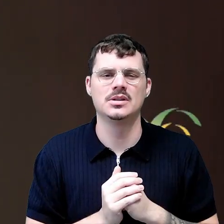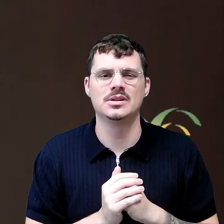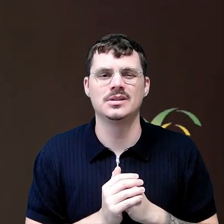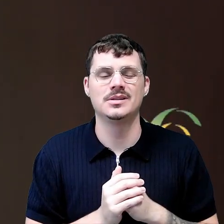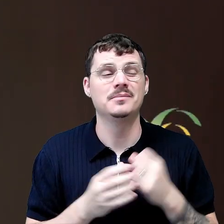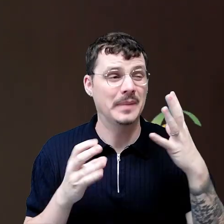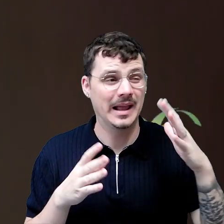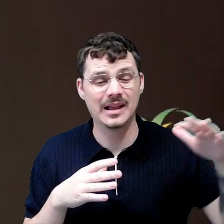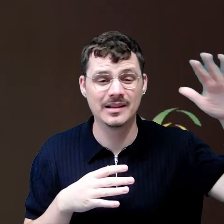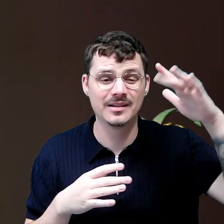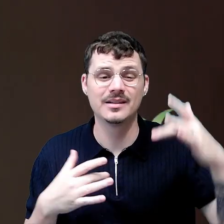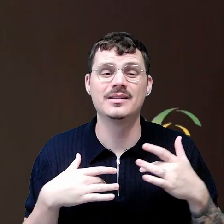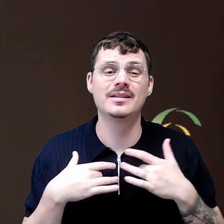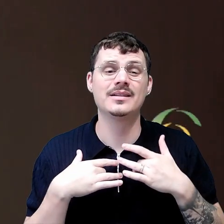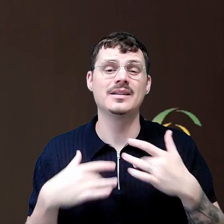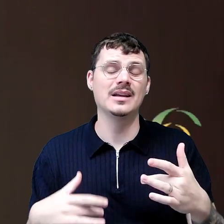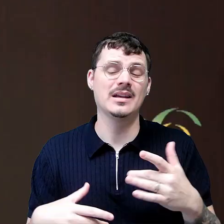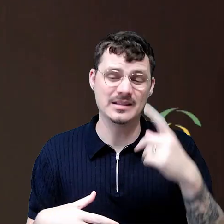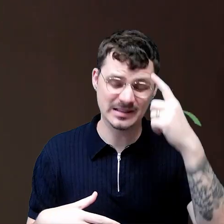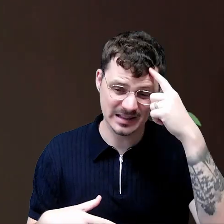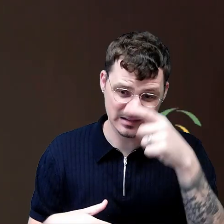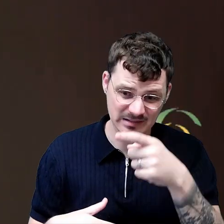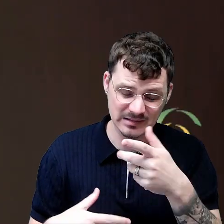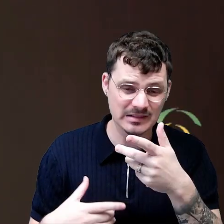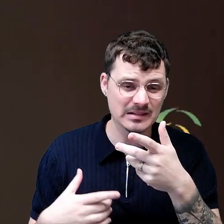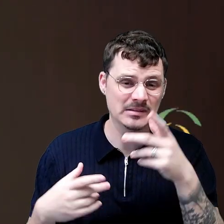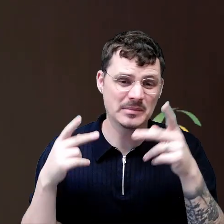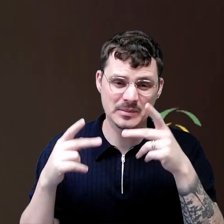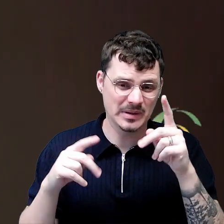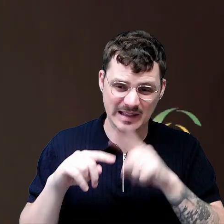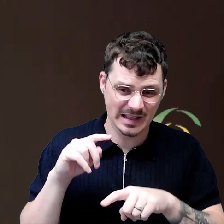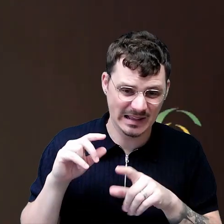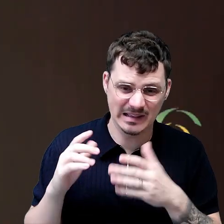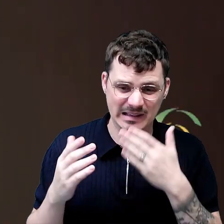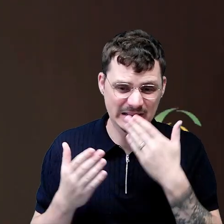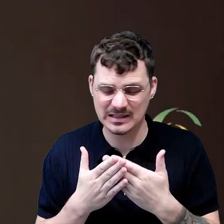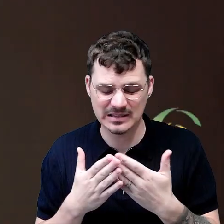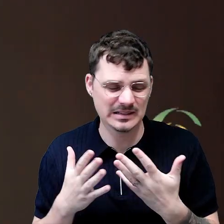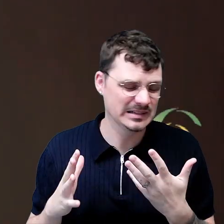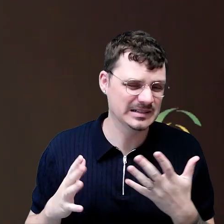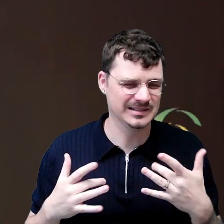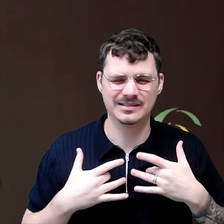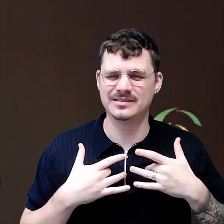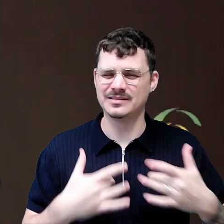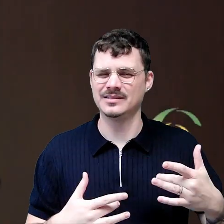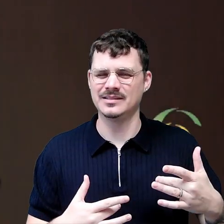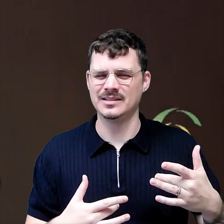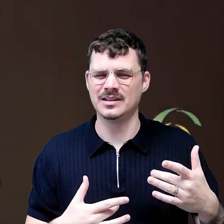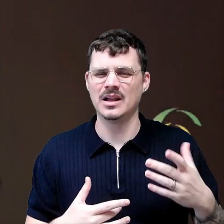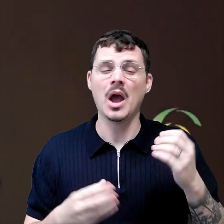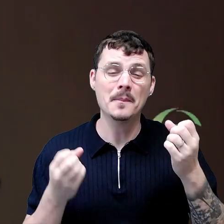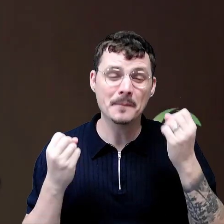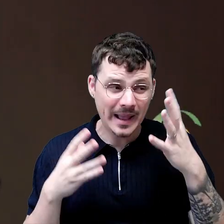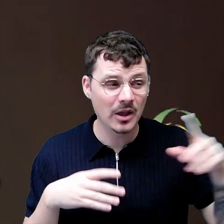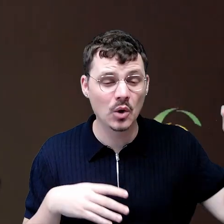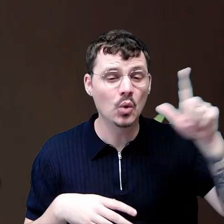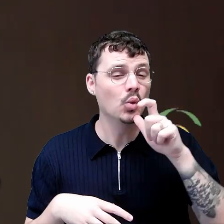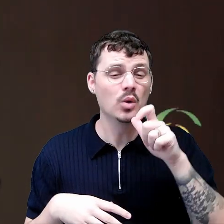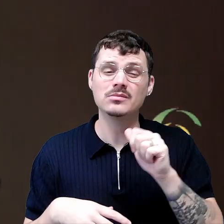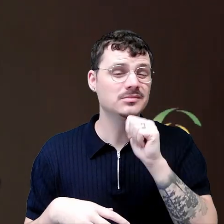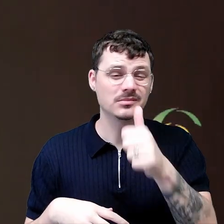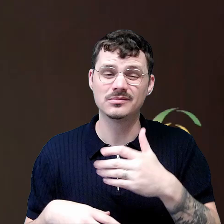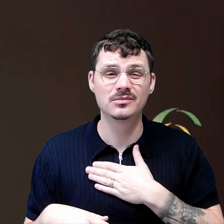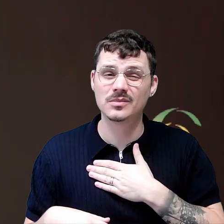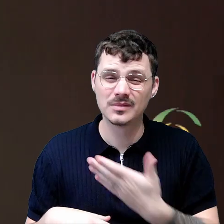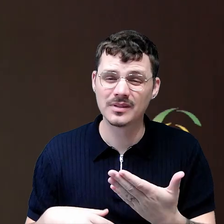tremendous tendency to underestimate how well people can do, and an increasing unwillingness to